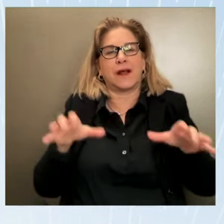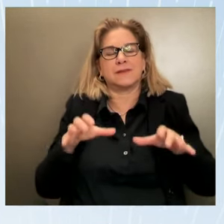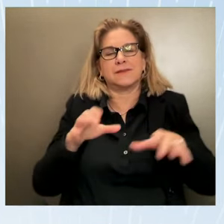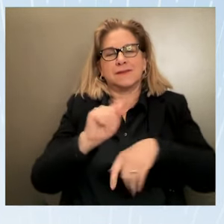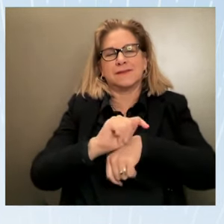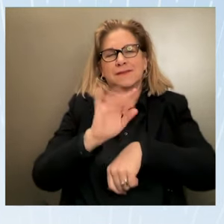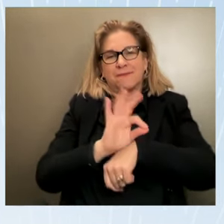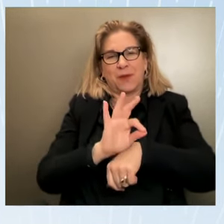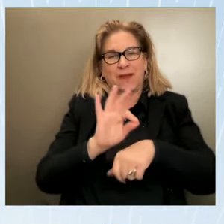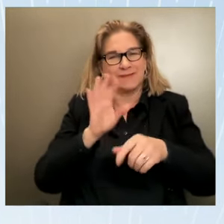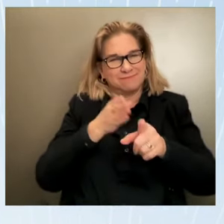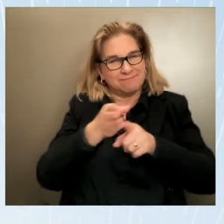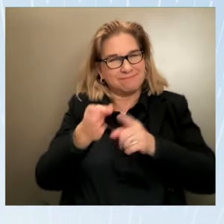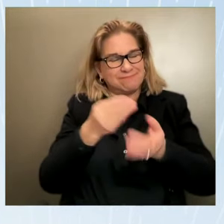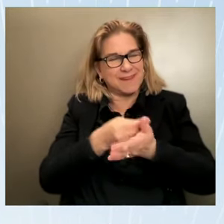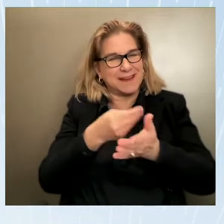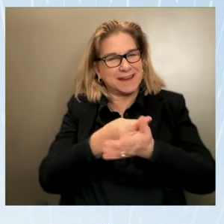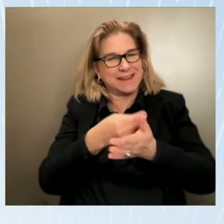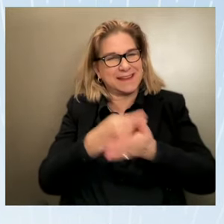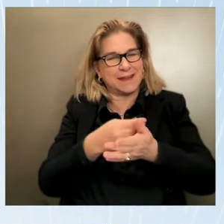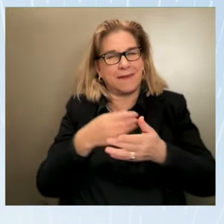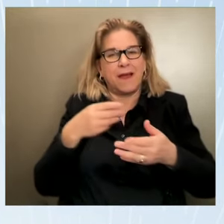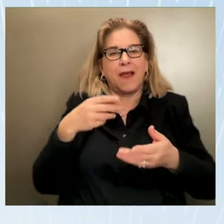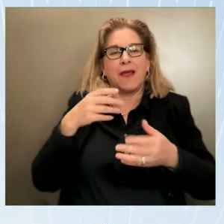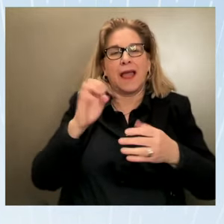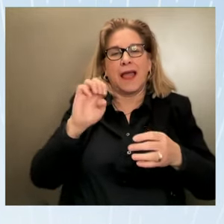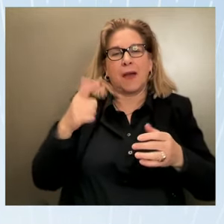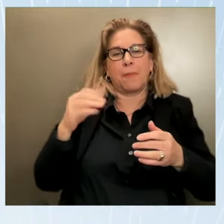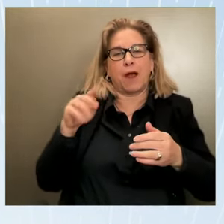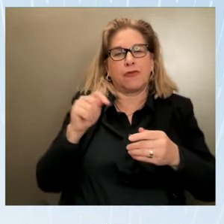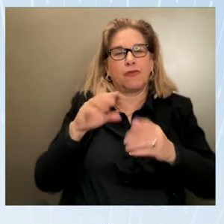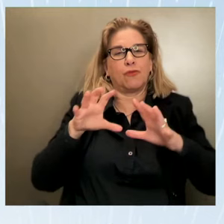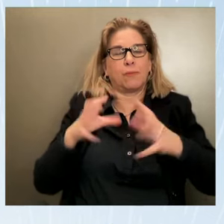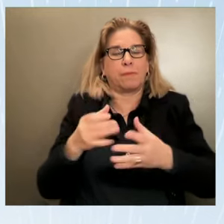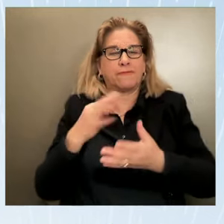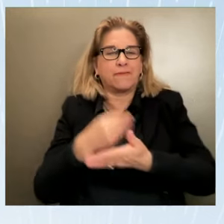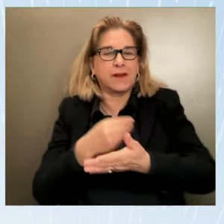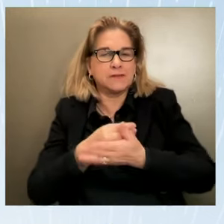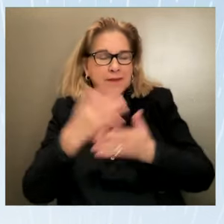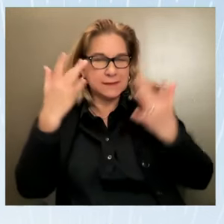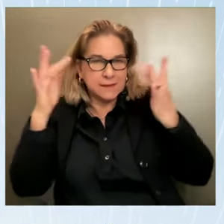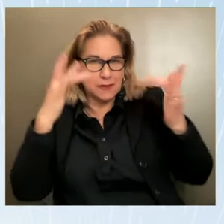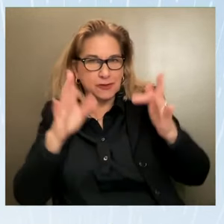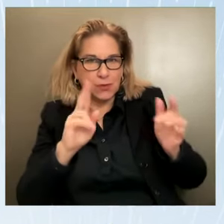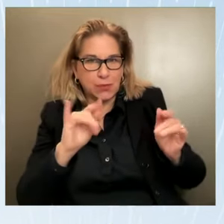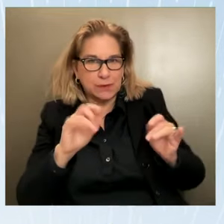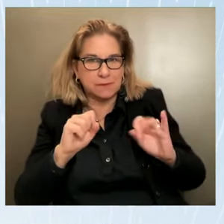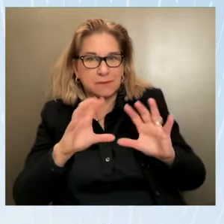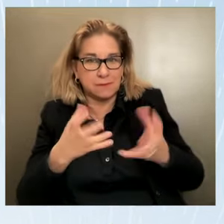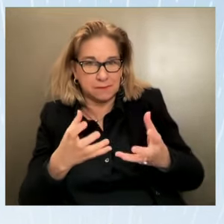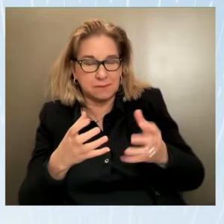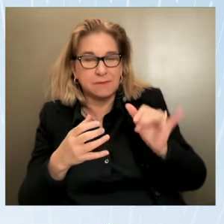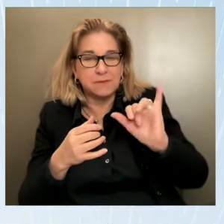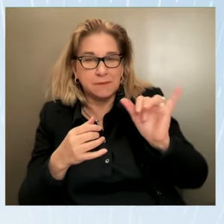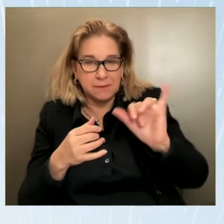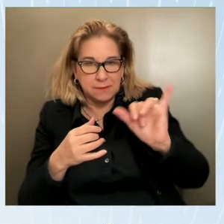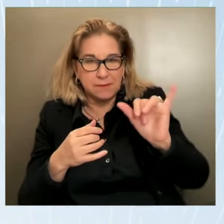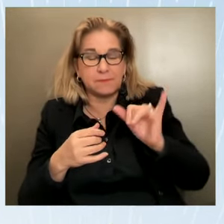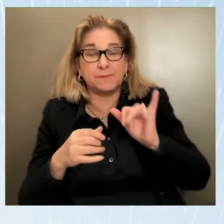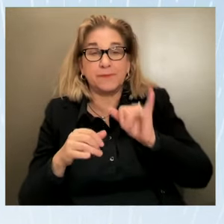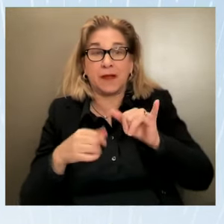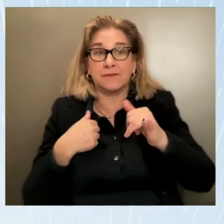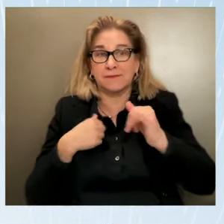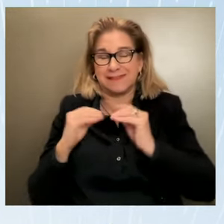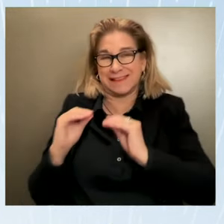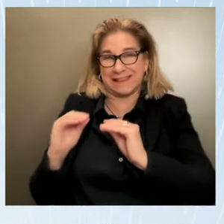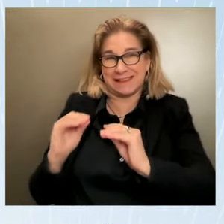global standards to combat illicit finance, and exchange information about these networks. We are focused on